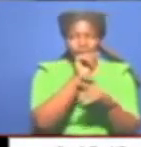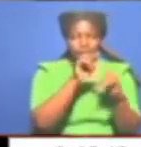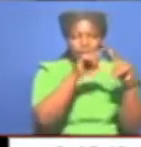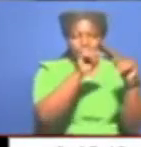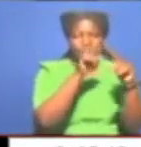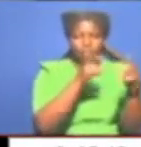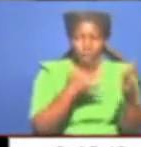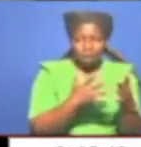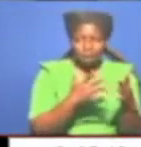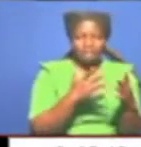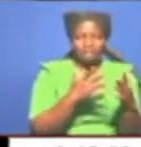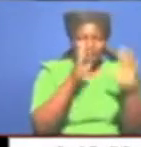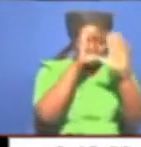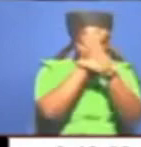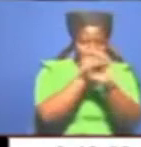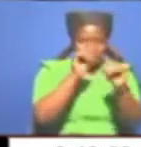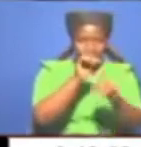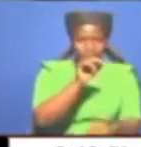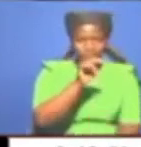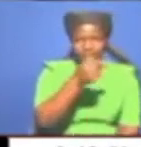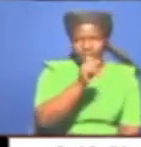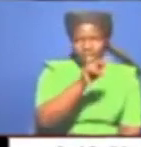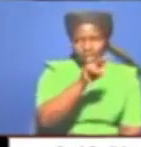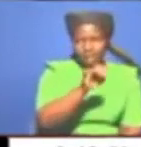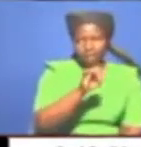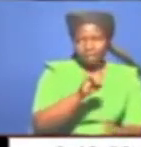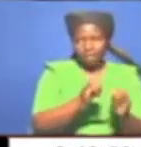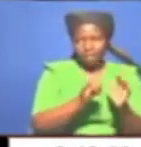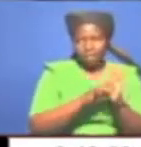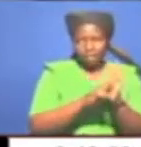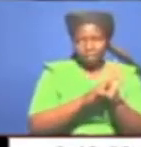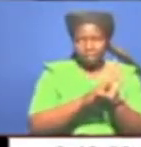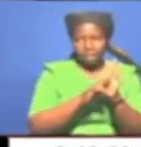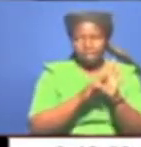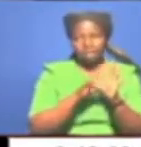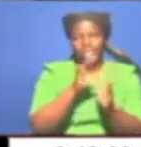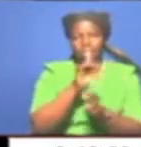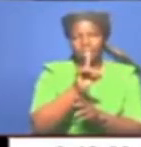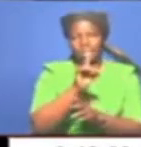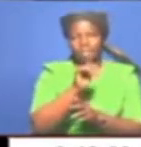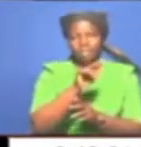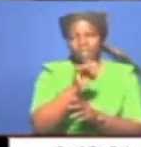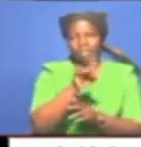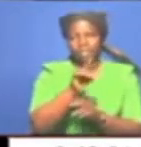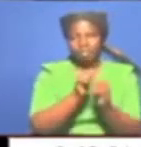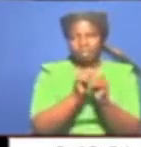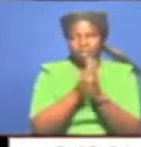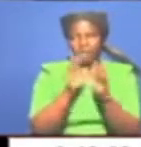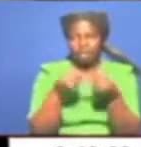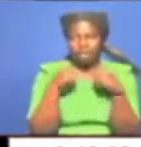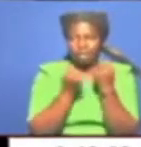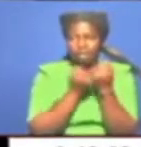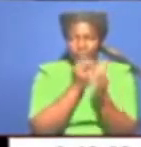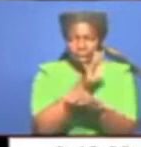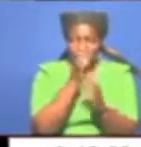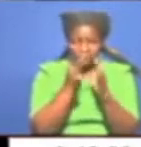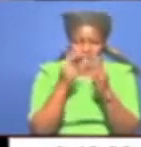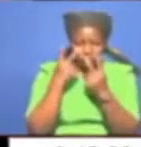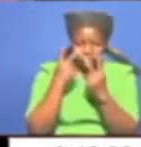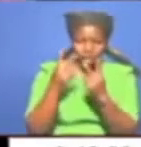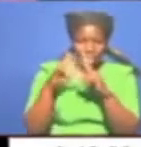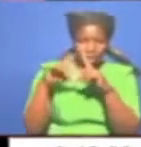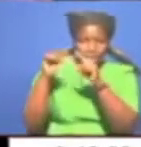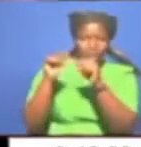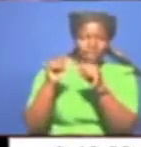Nelson Harvey, on behalf of Devin D. and his team. If you look at the words in the judgment of